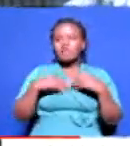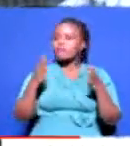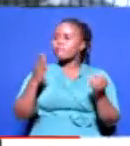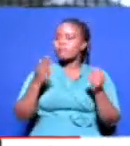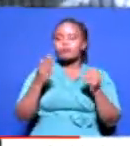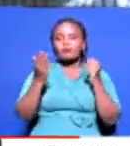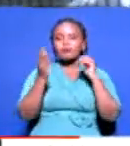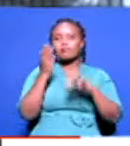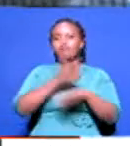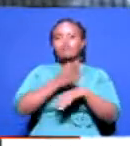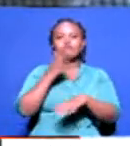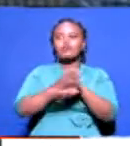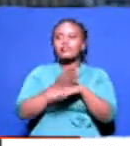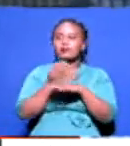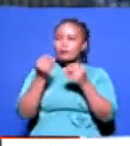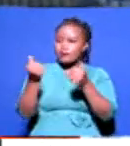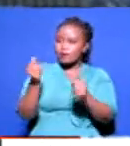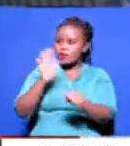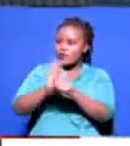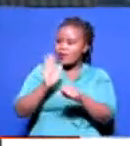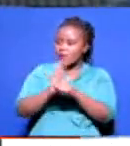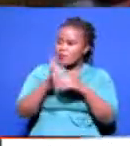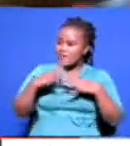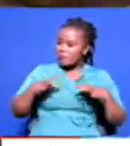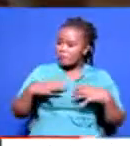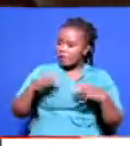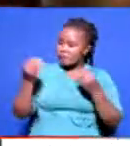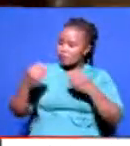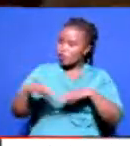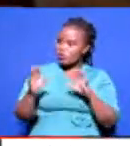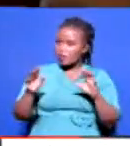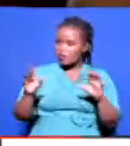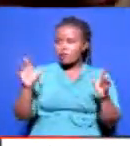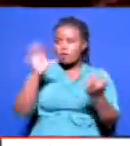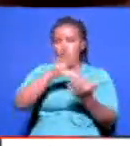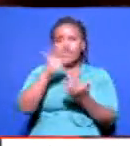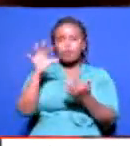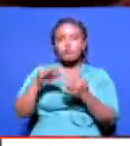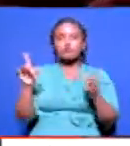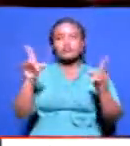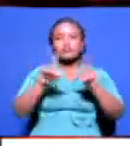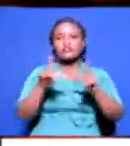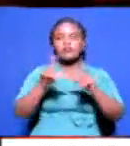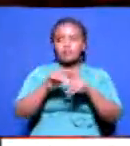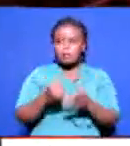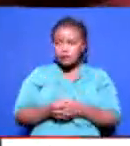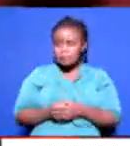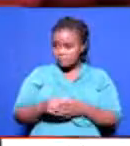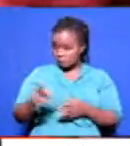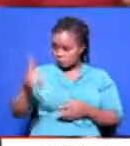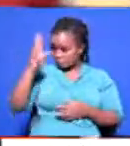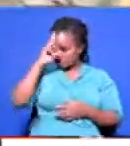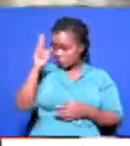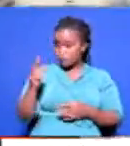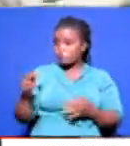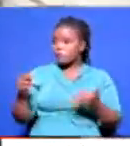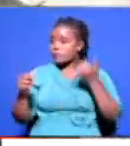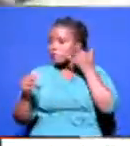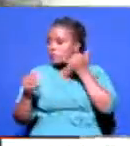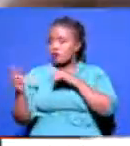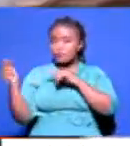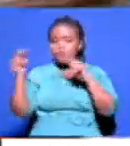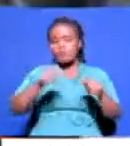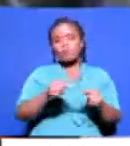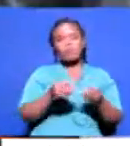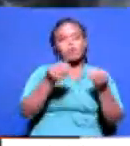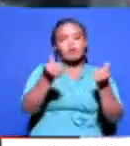seen some of them lose out on the nomination certificates. Police officers had to be called in to defuse simmering tensions, threatening